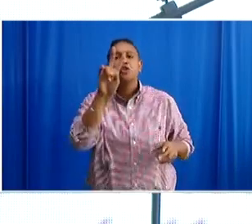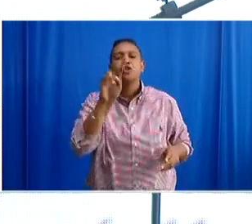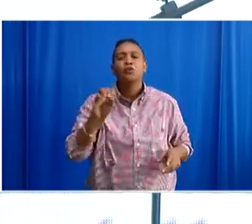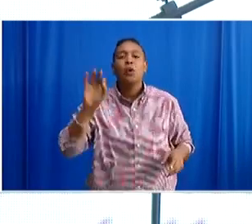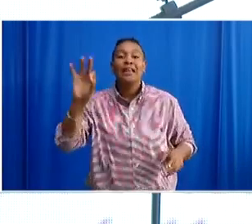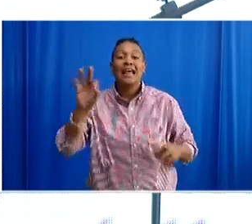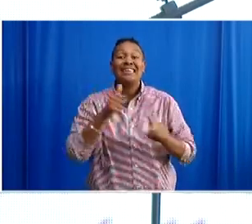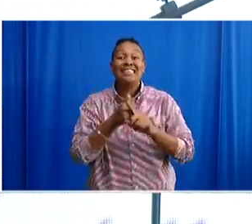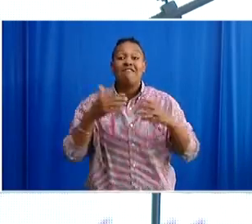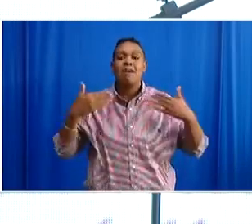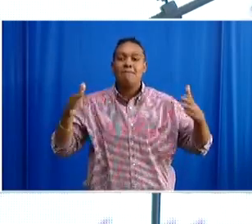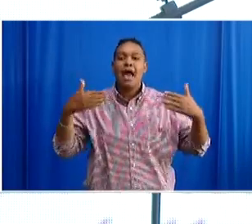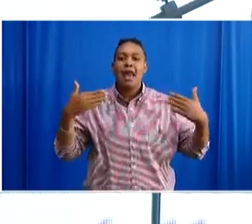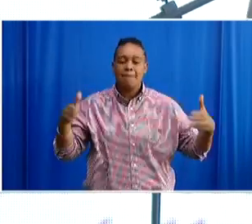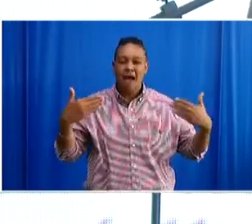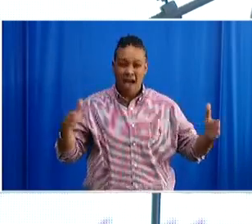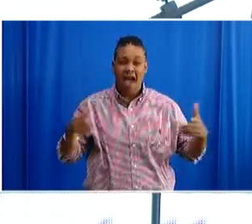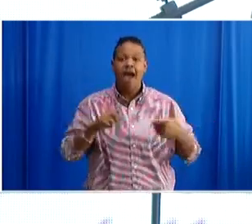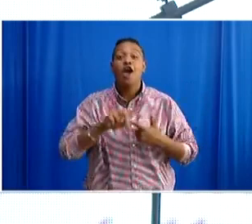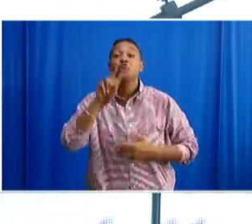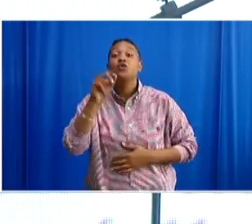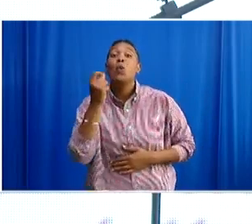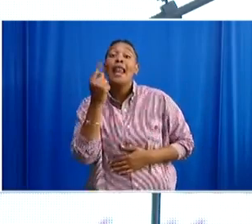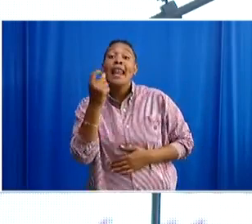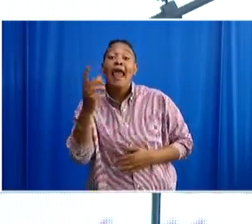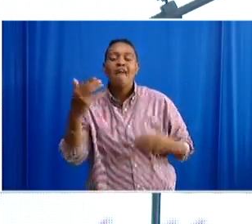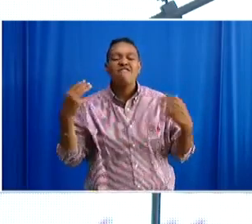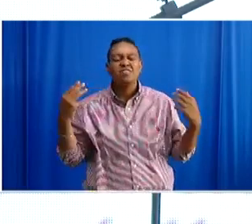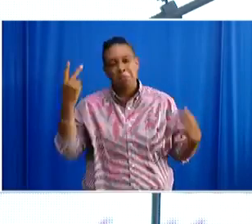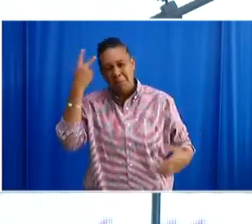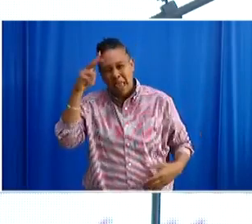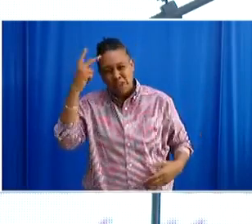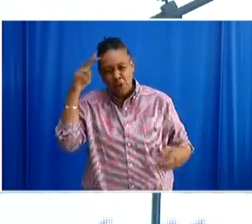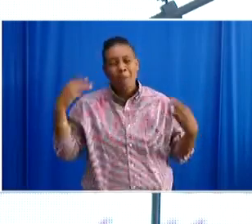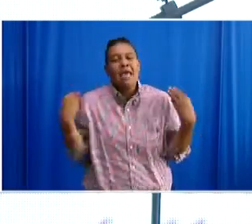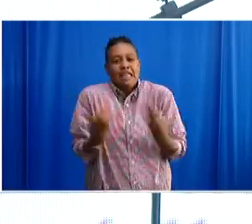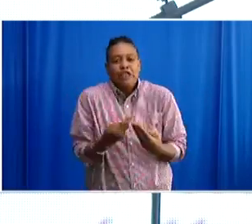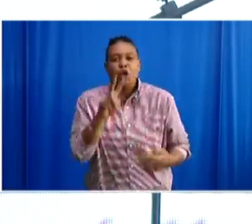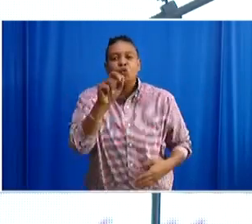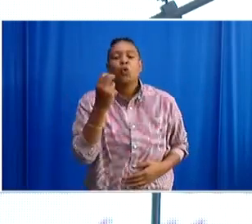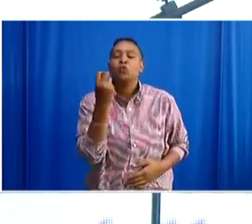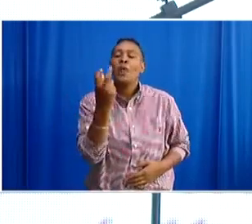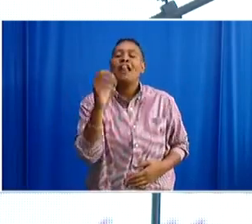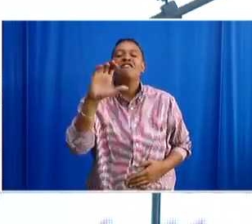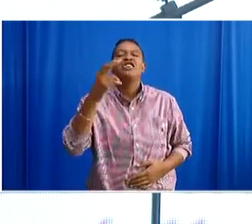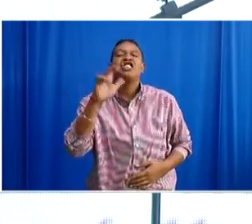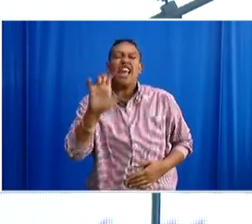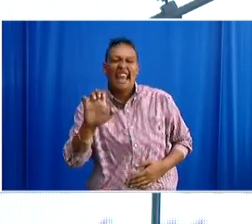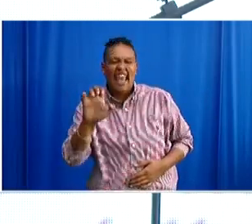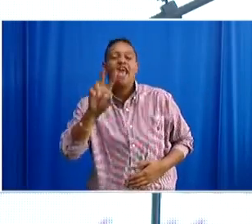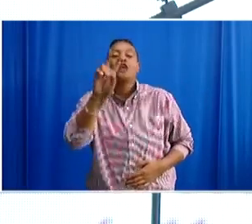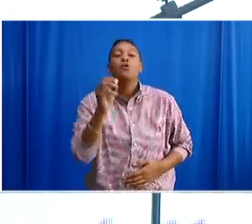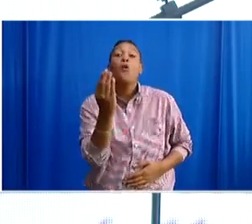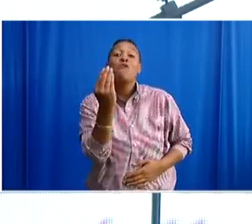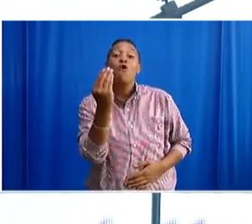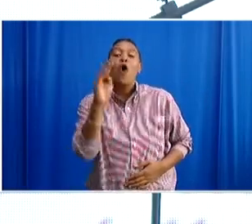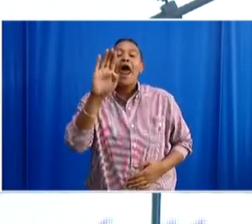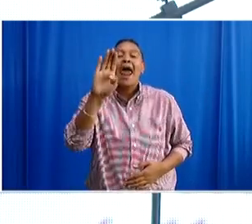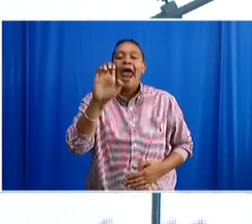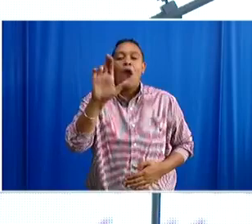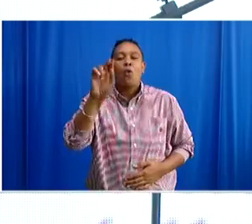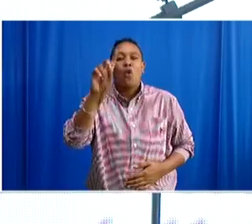was Panama. 2011, it was Mexico. 2012, Chile. 2014,